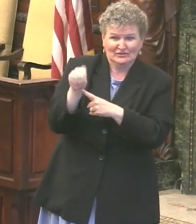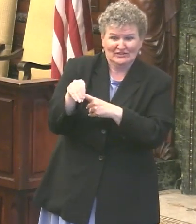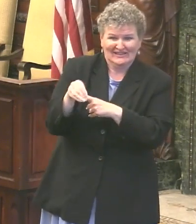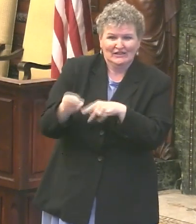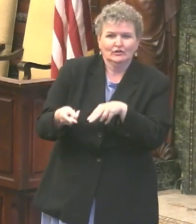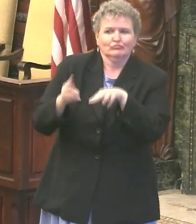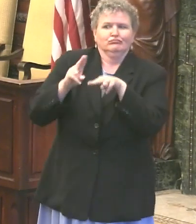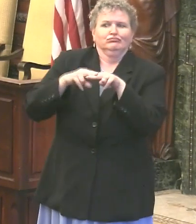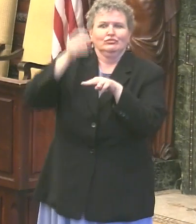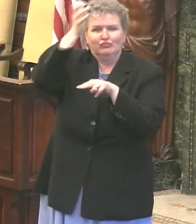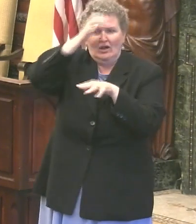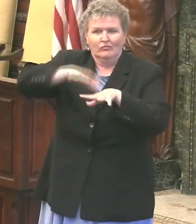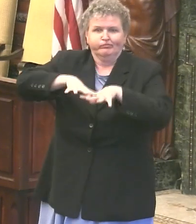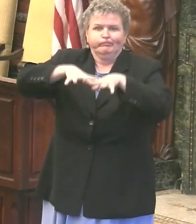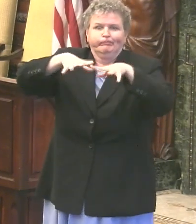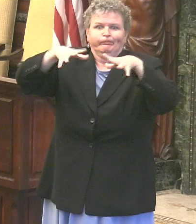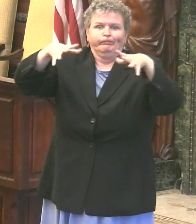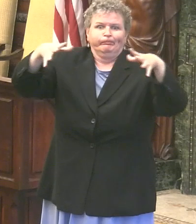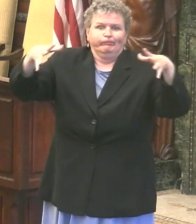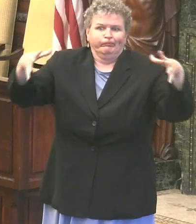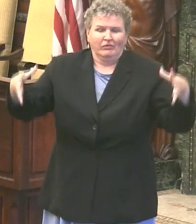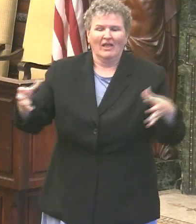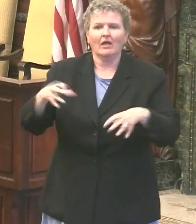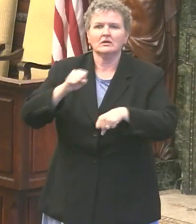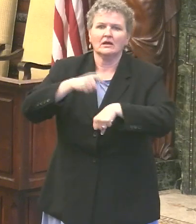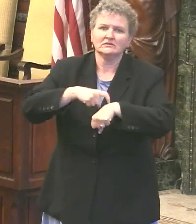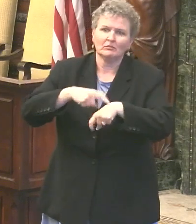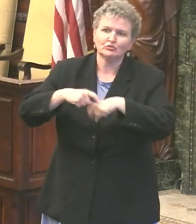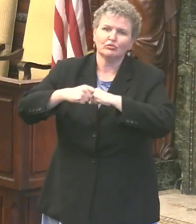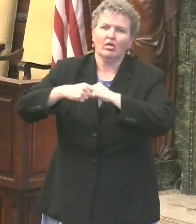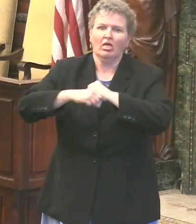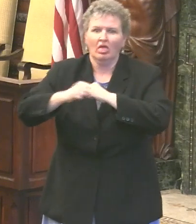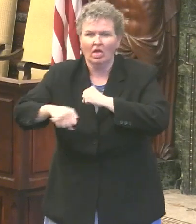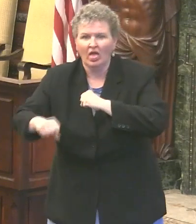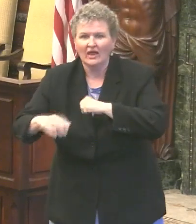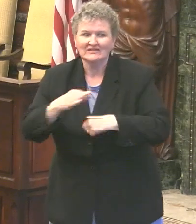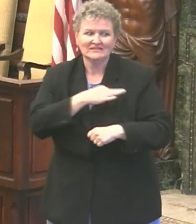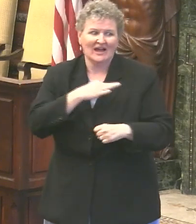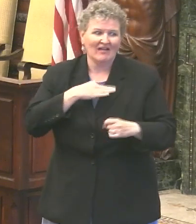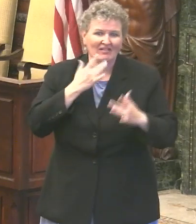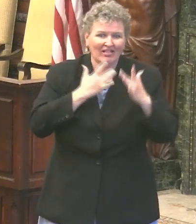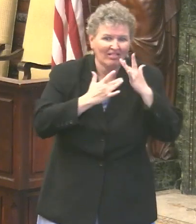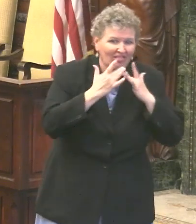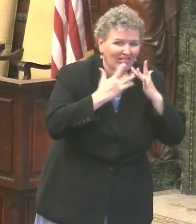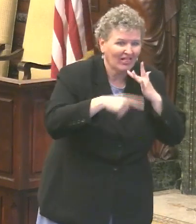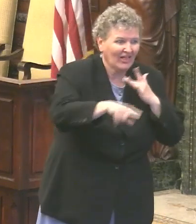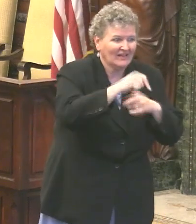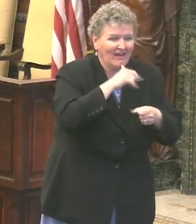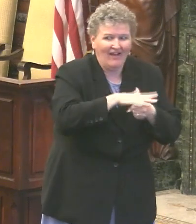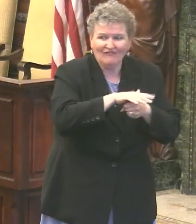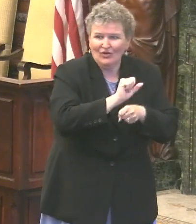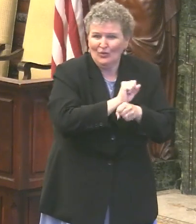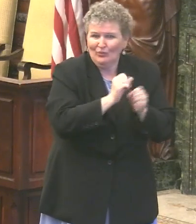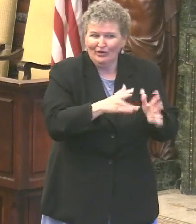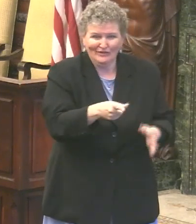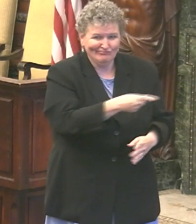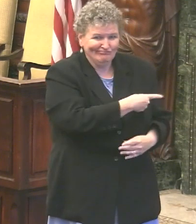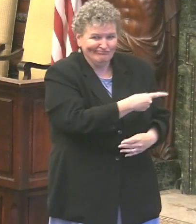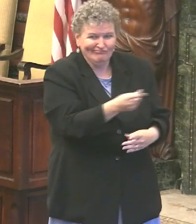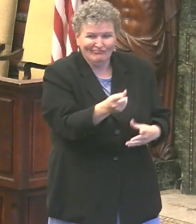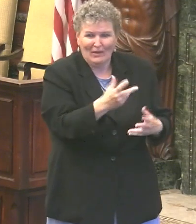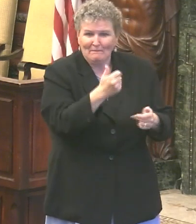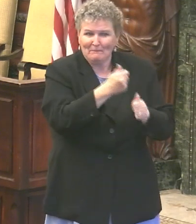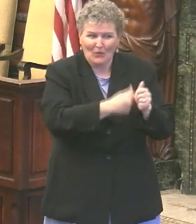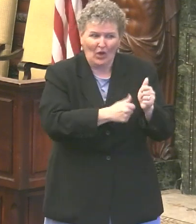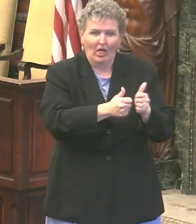longer to collect. We're also dealing with staffing shortages due to COVID-19, which adds to our challenges. To that end, I want to thank our